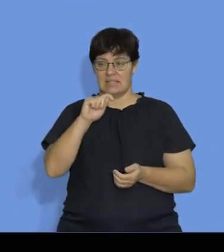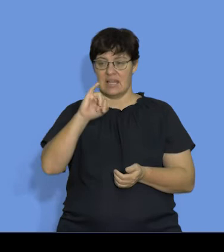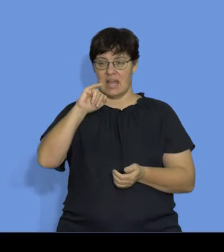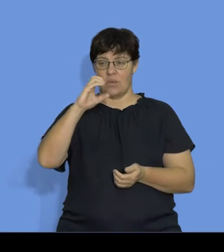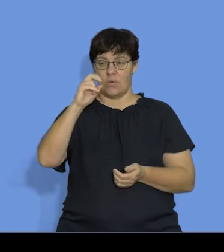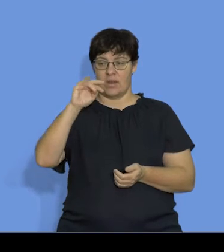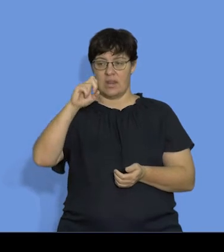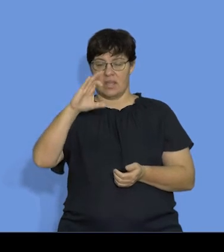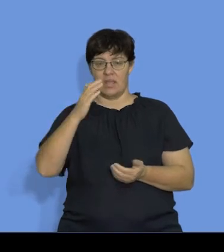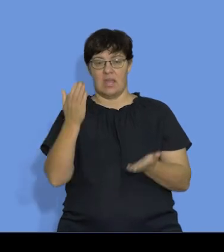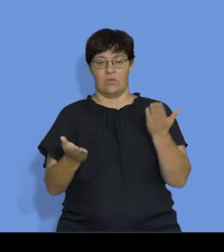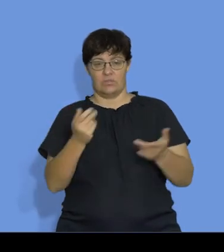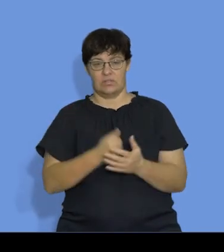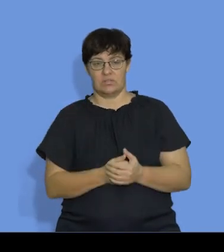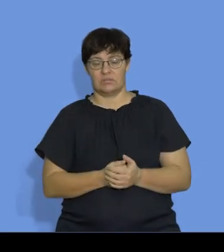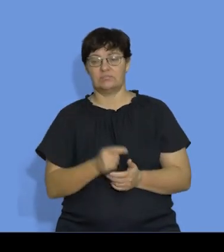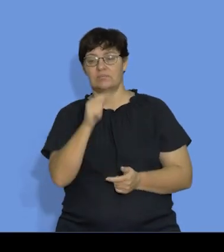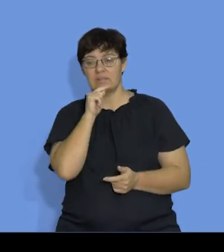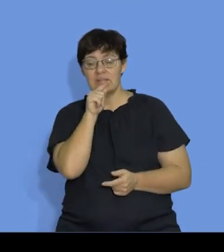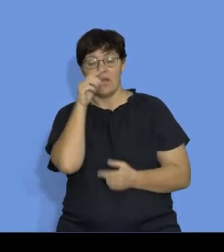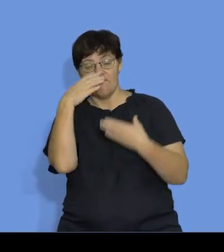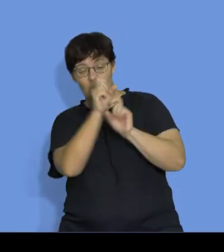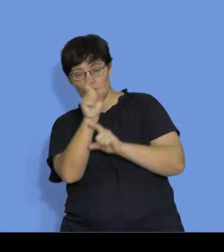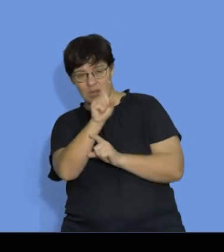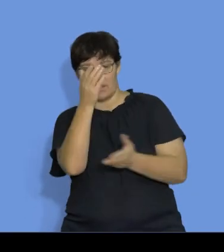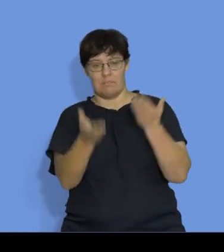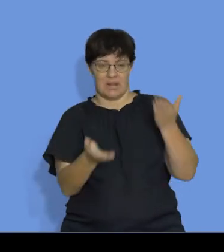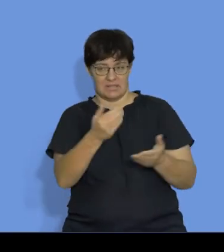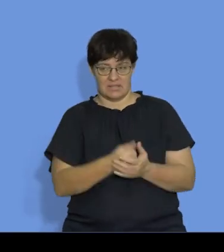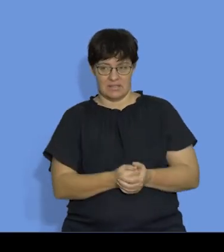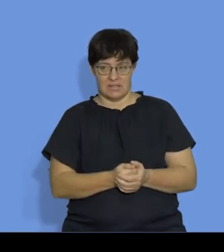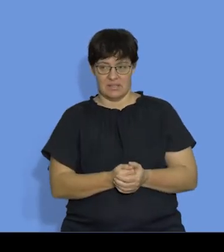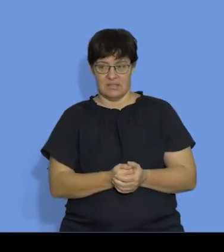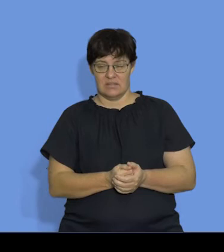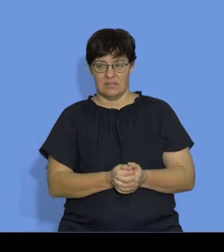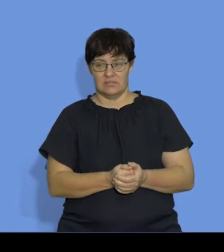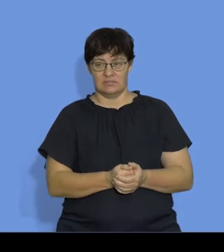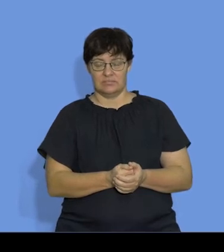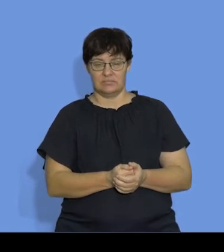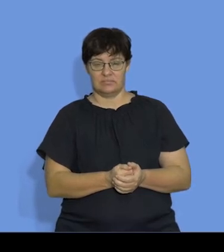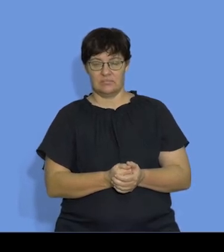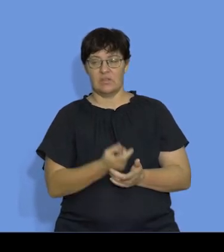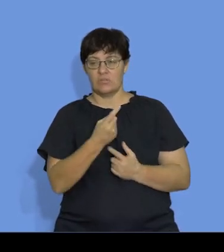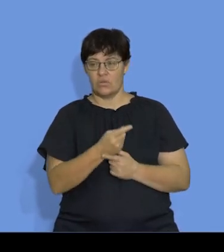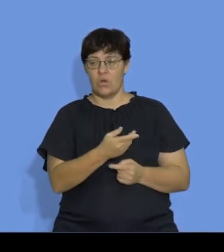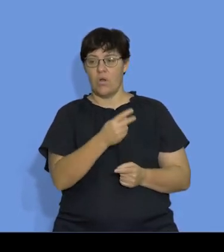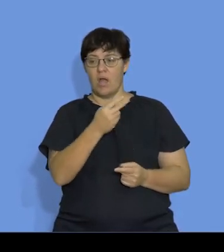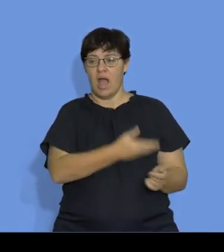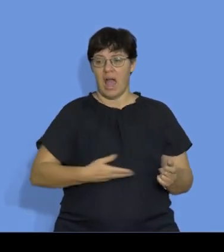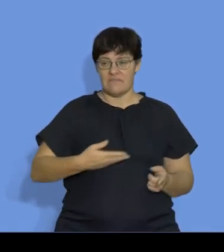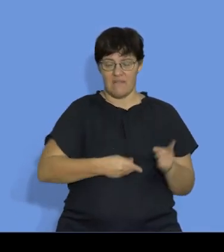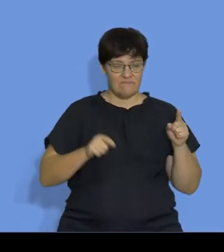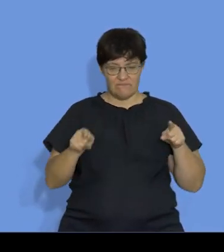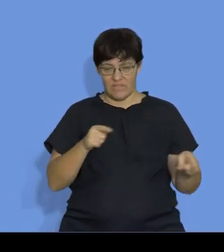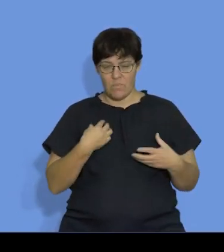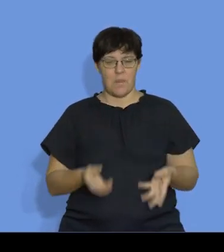in this case is on the balance, right? So if we go to our two half equations, what do we